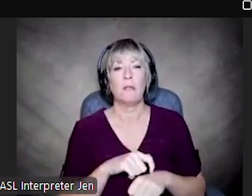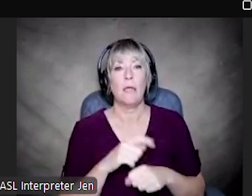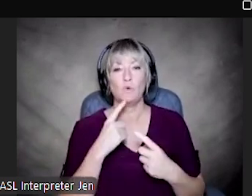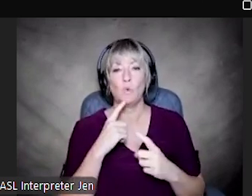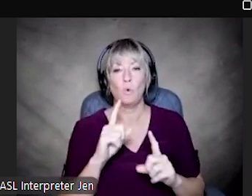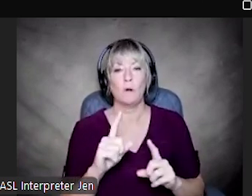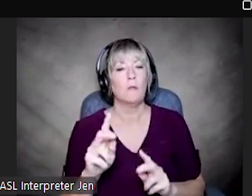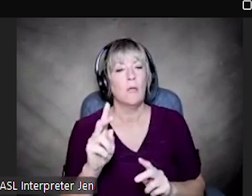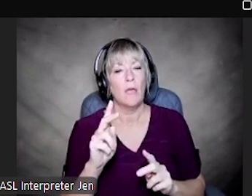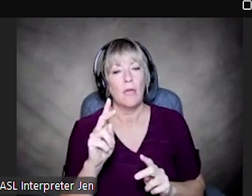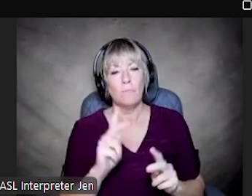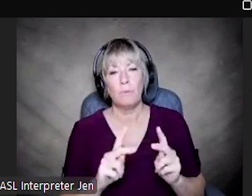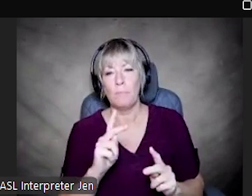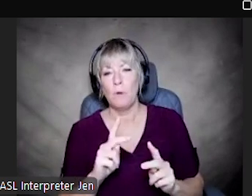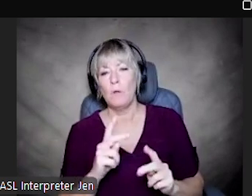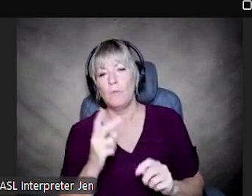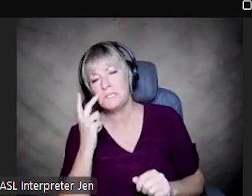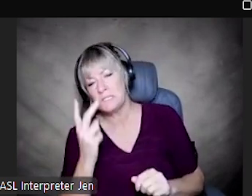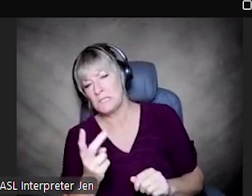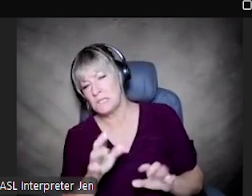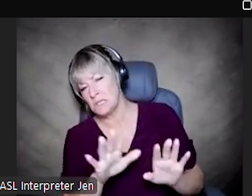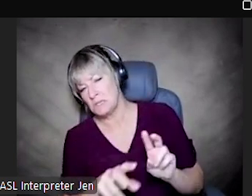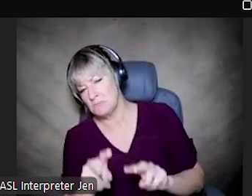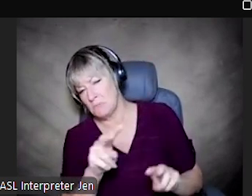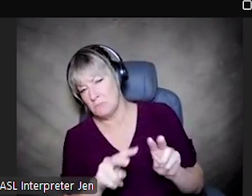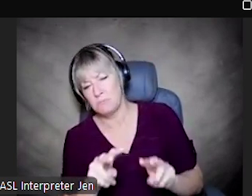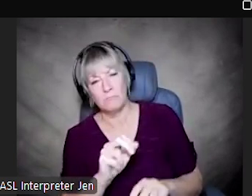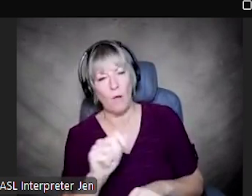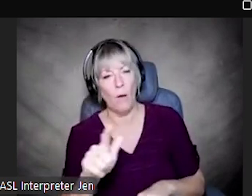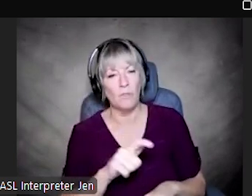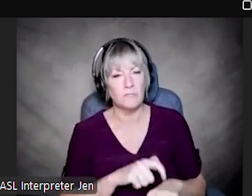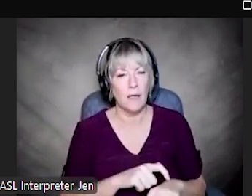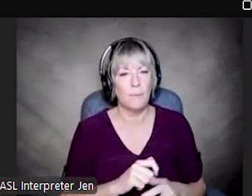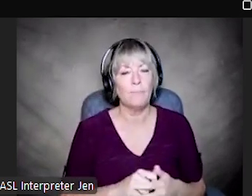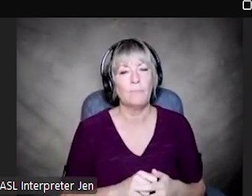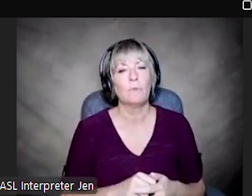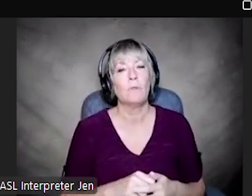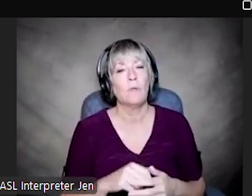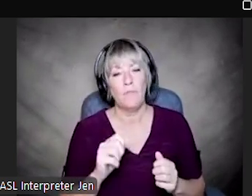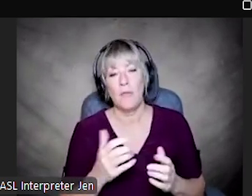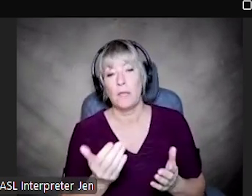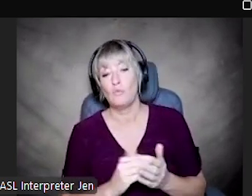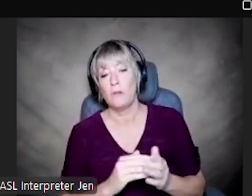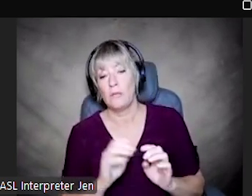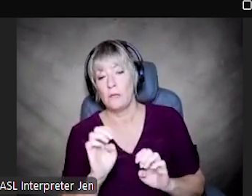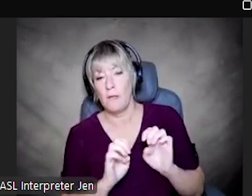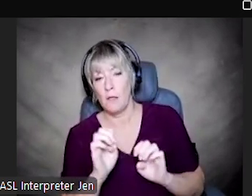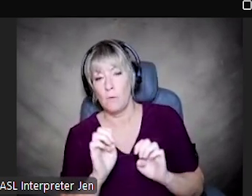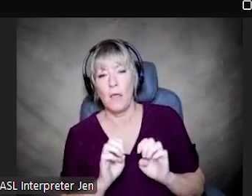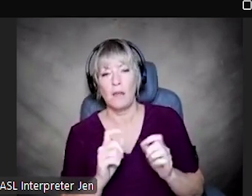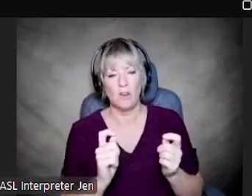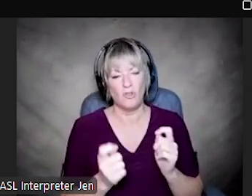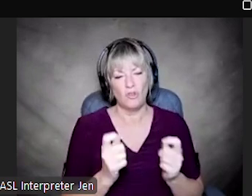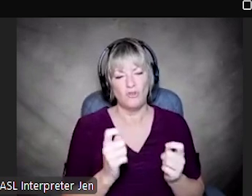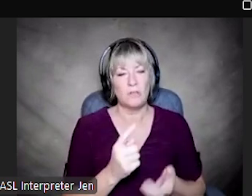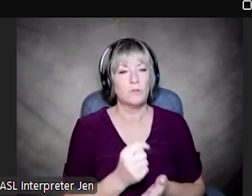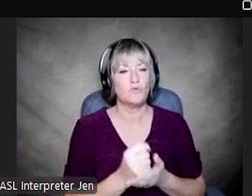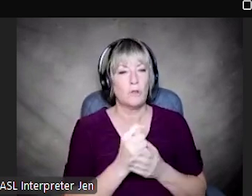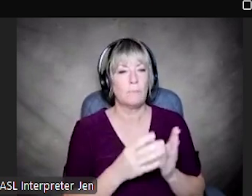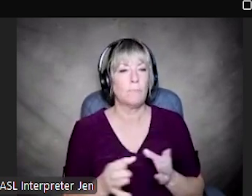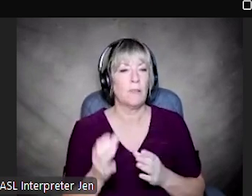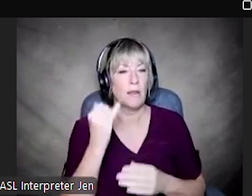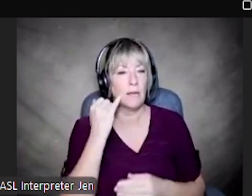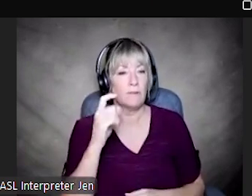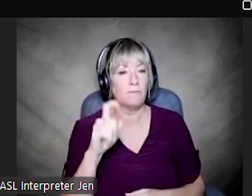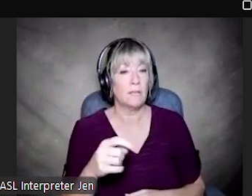people are under gentle line of sight observation at all times, and they can reevaluate and adjust the treatment plan as needed